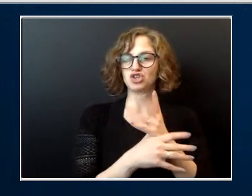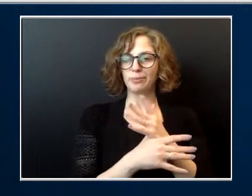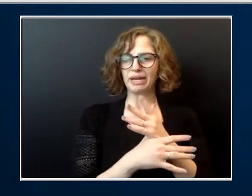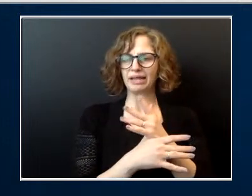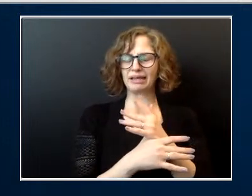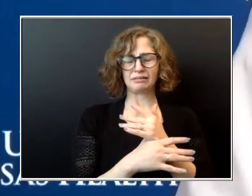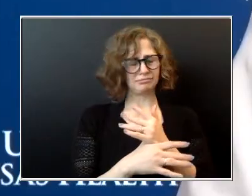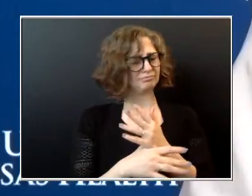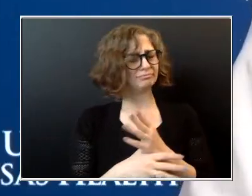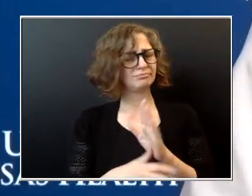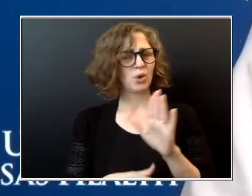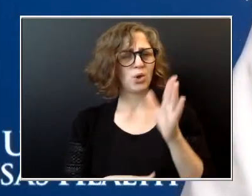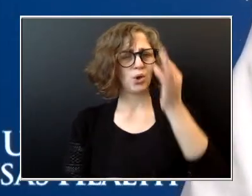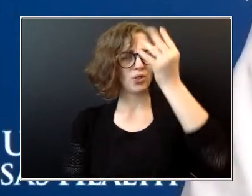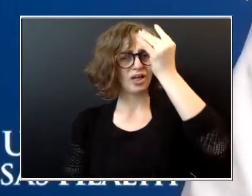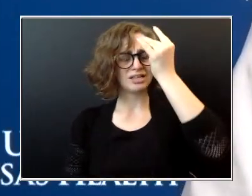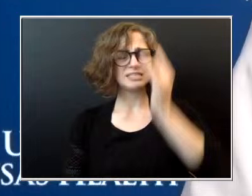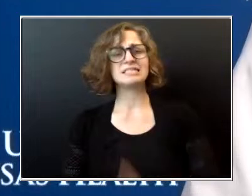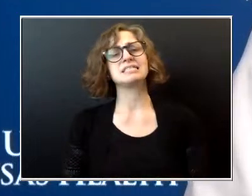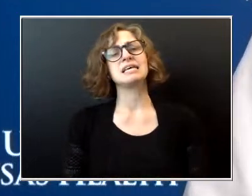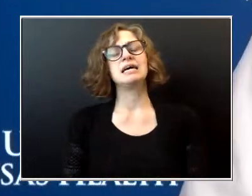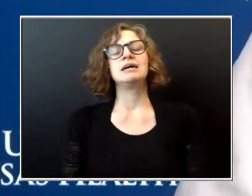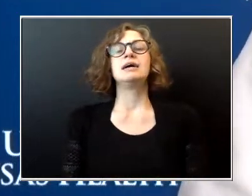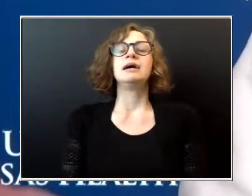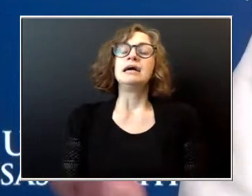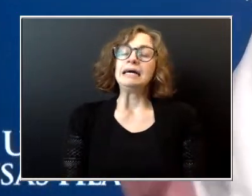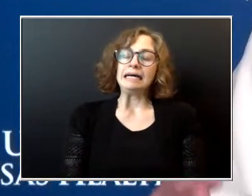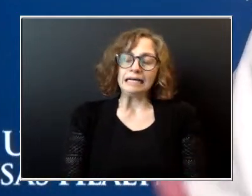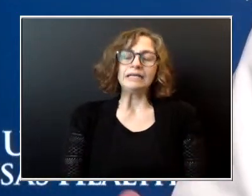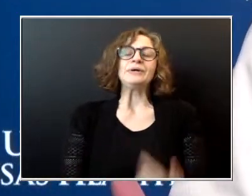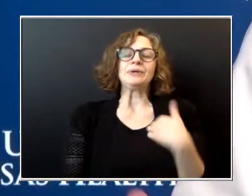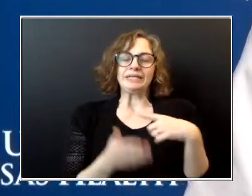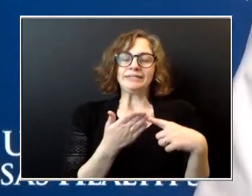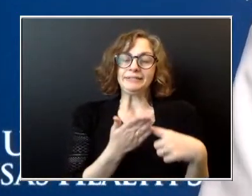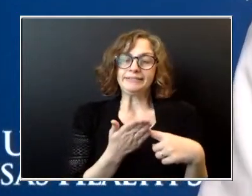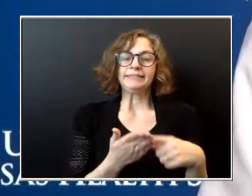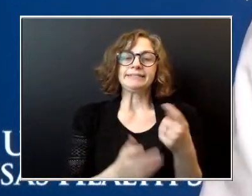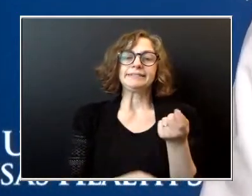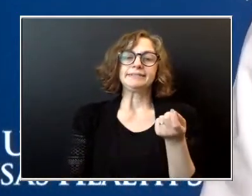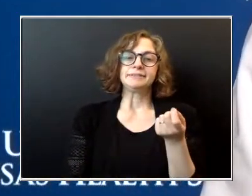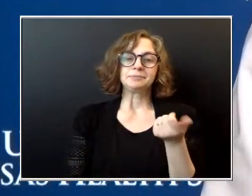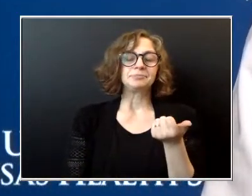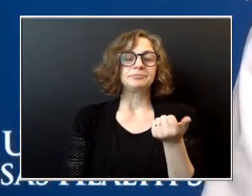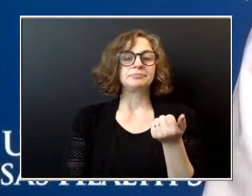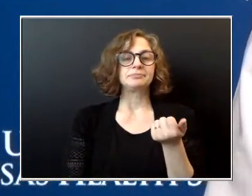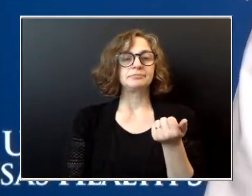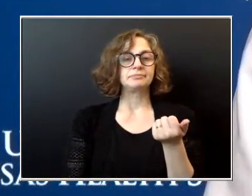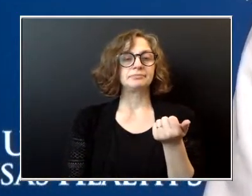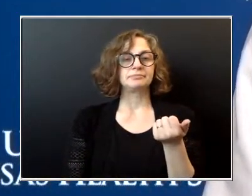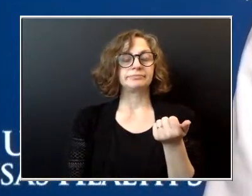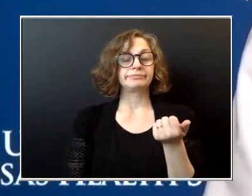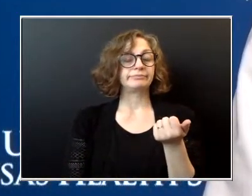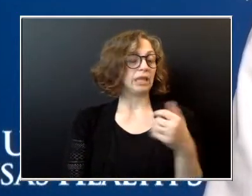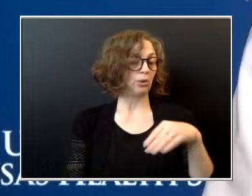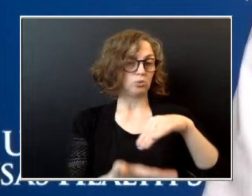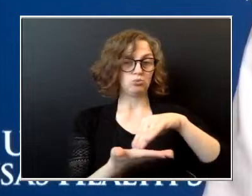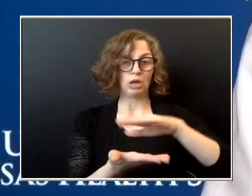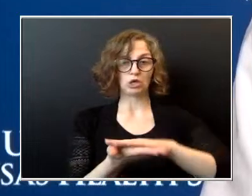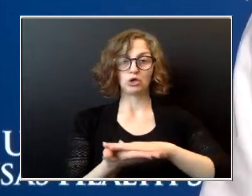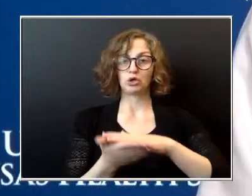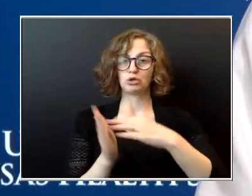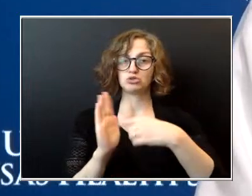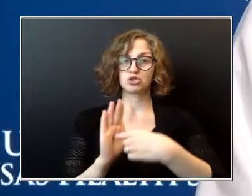know, again, we discussed this just a little bit. So there was a record of this gentleman getting, there were